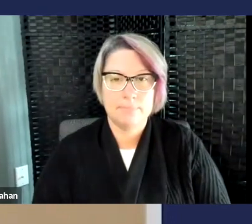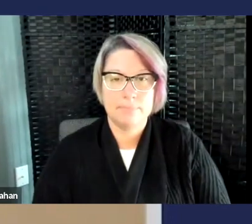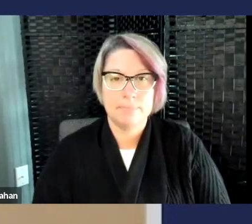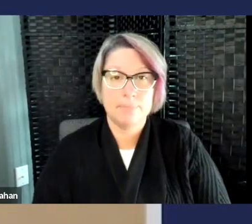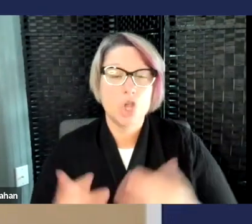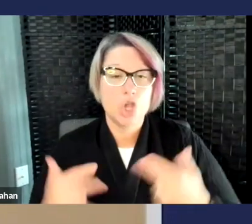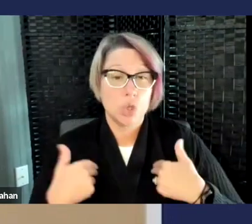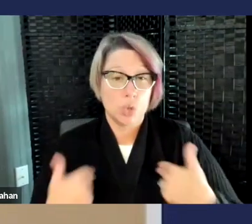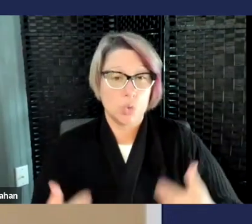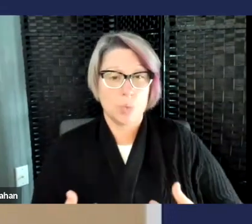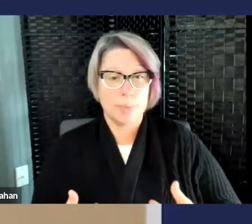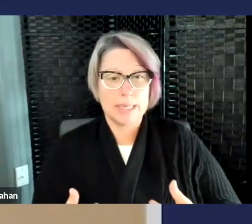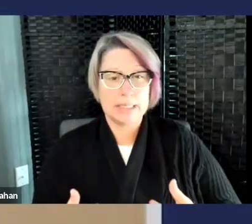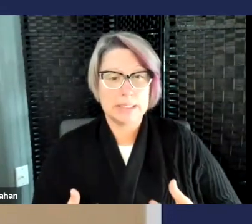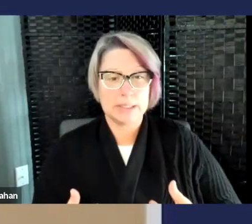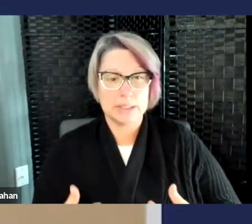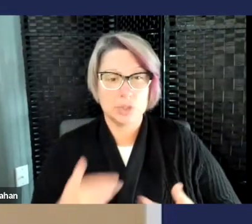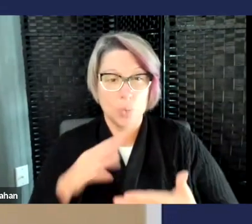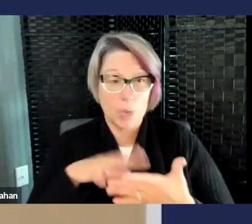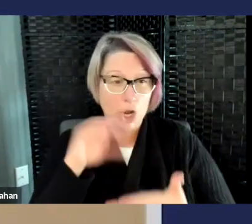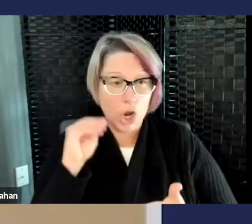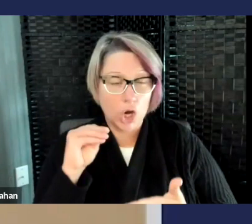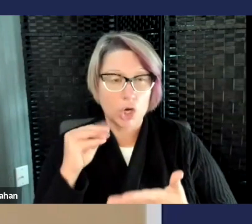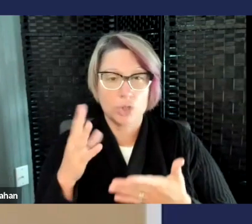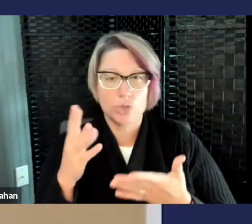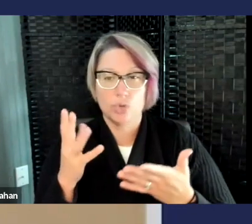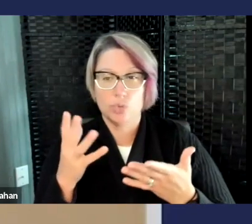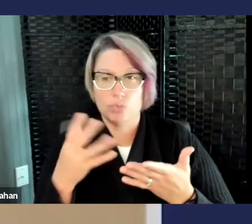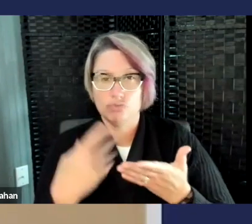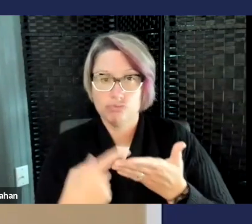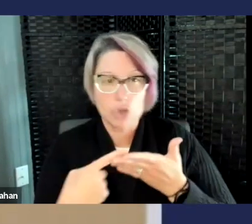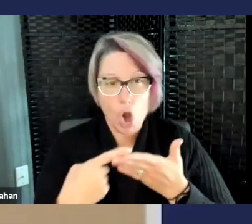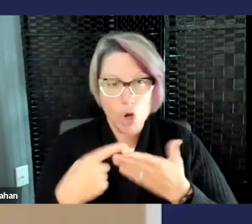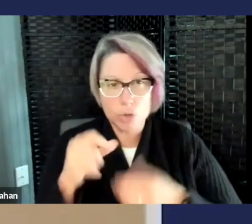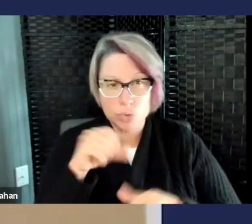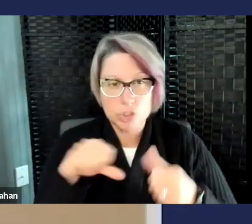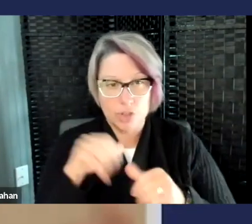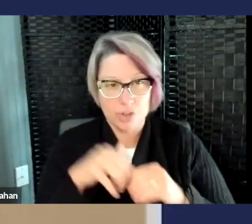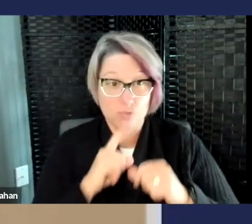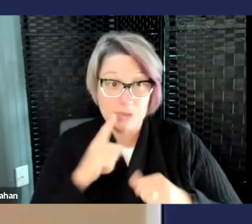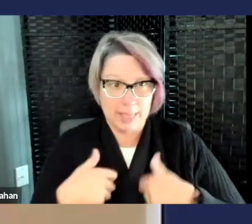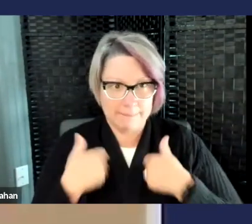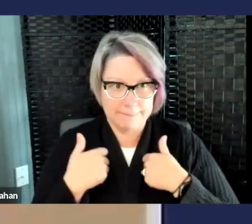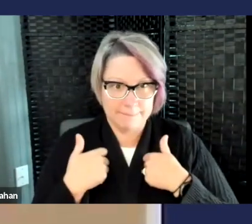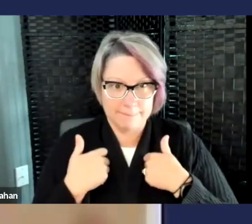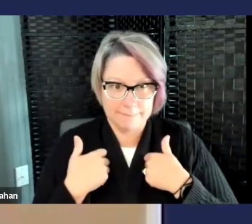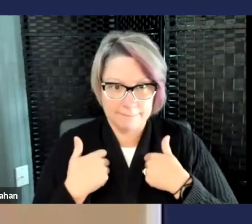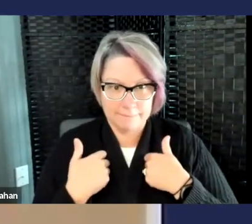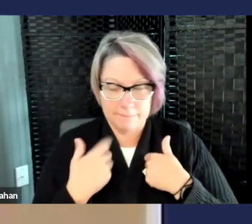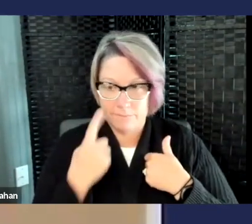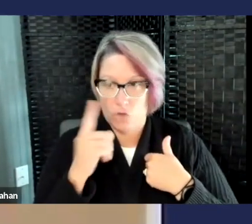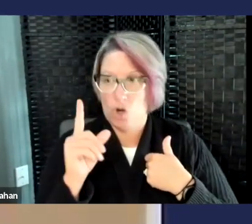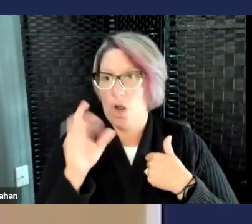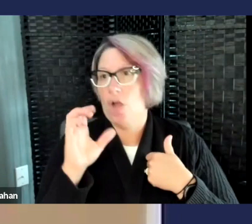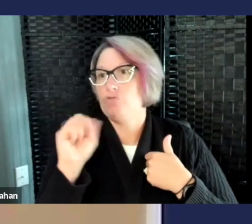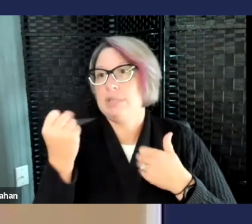Humans, right? We learn to talk to each other in real life, right? For hundreds of thousands of